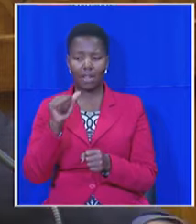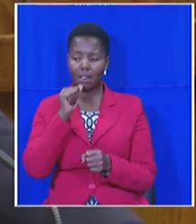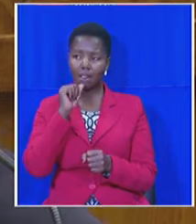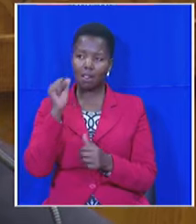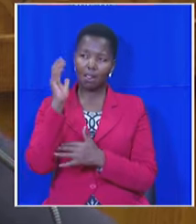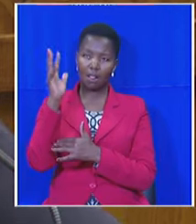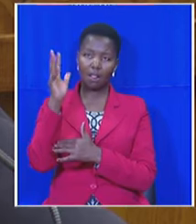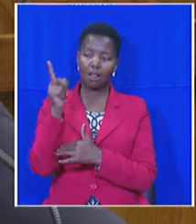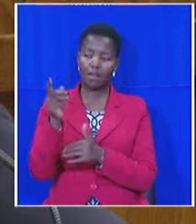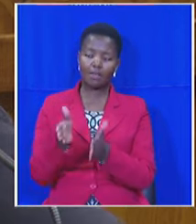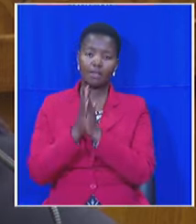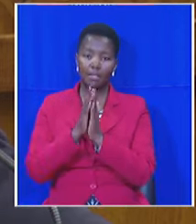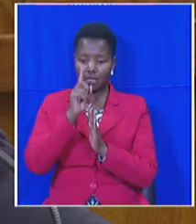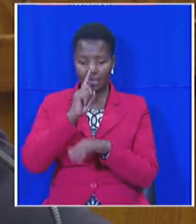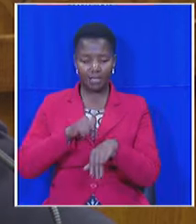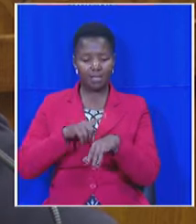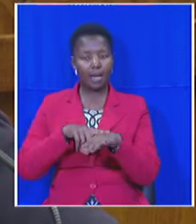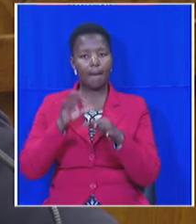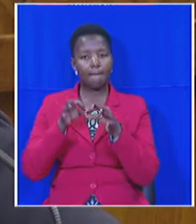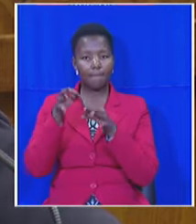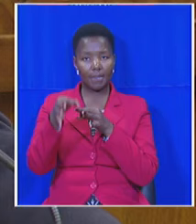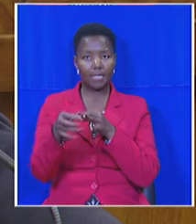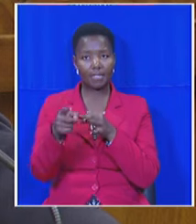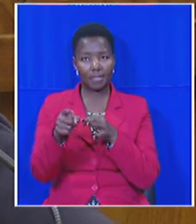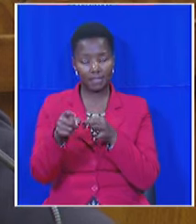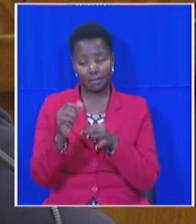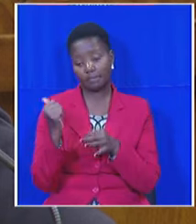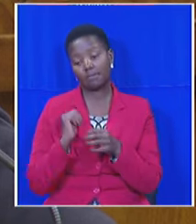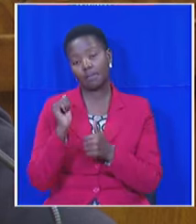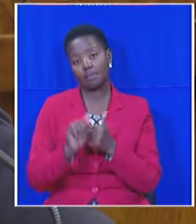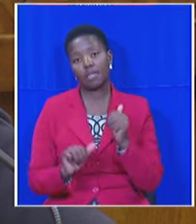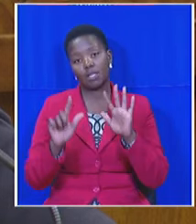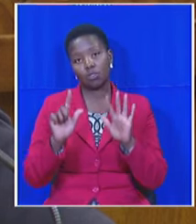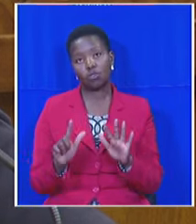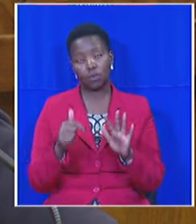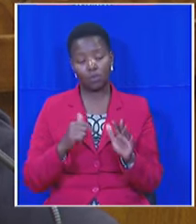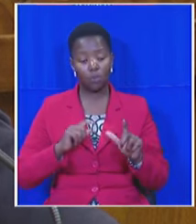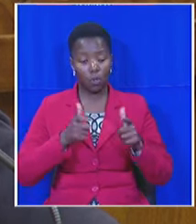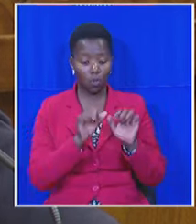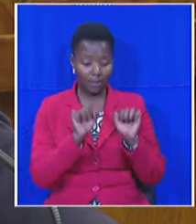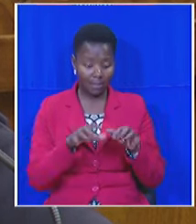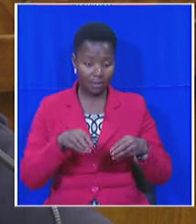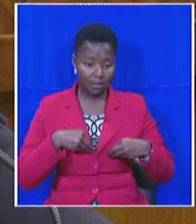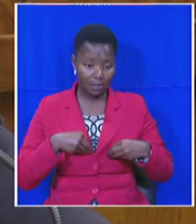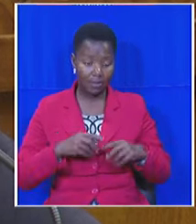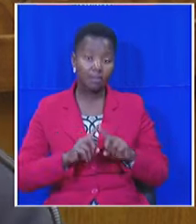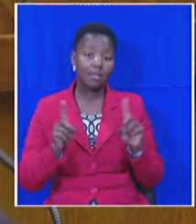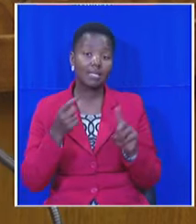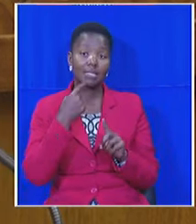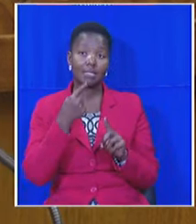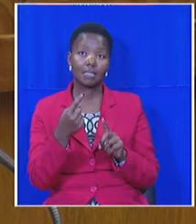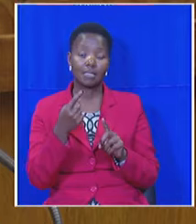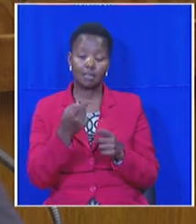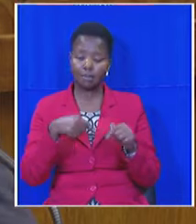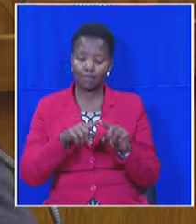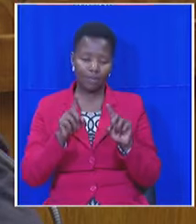of course, asked for an extension to the Speaker of the Parliament till end of July. The committee has welcomed it, but it says that actually we